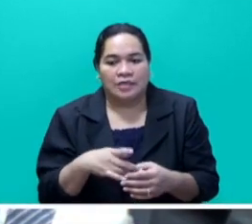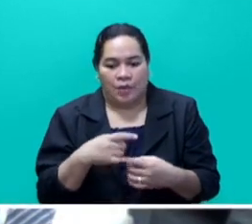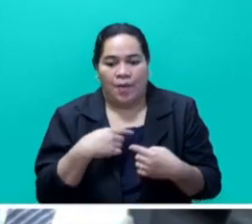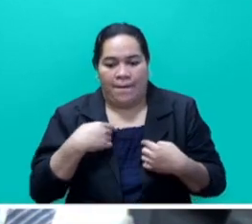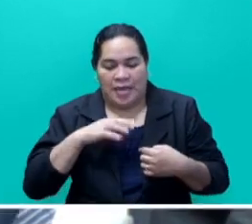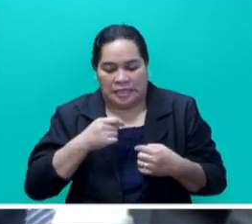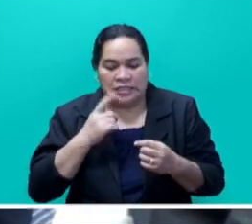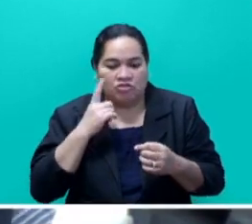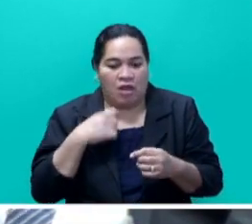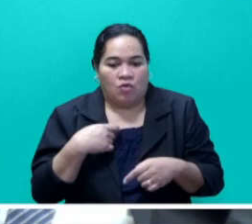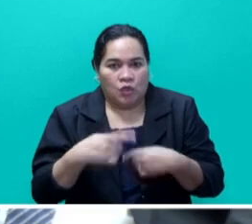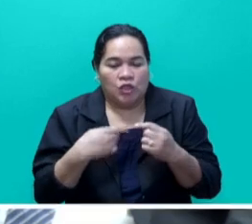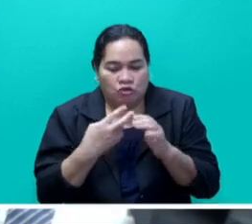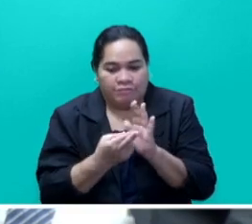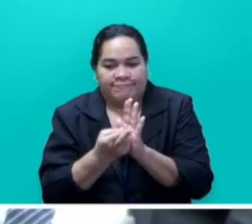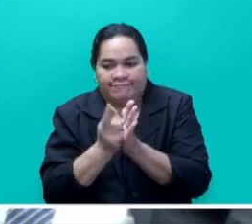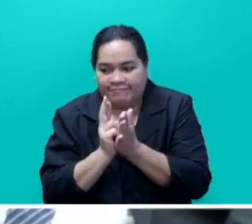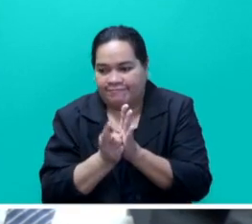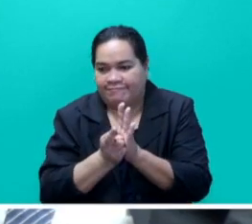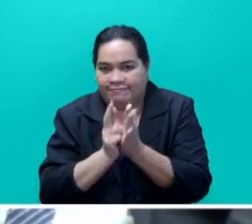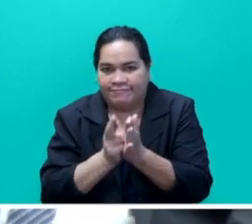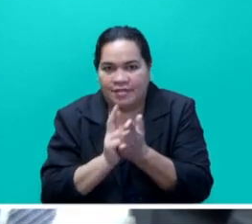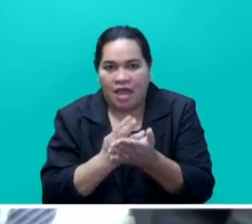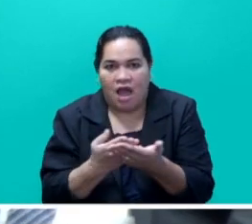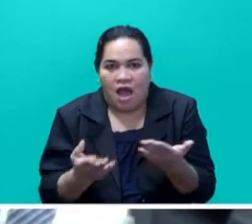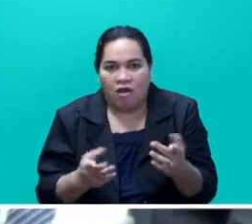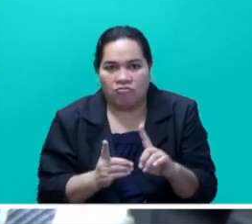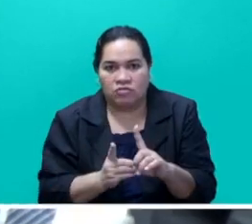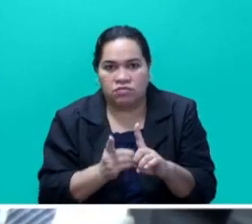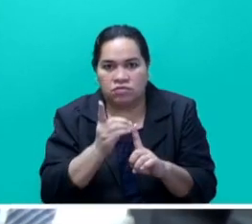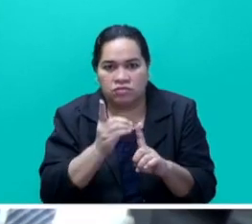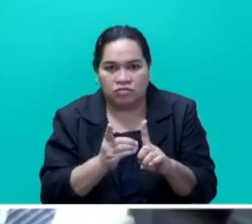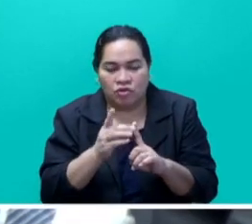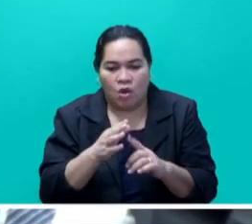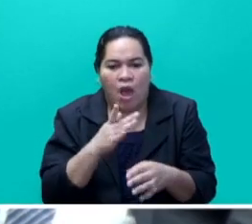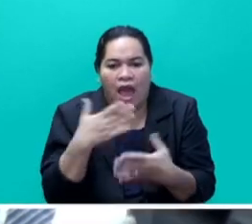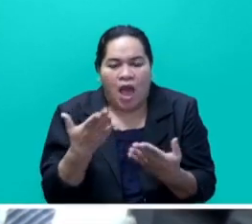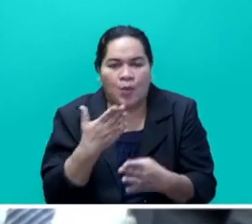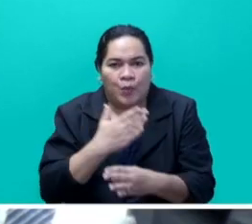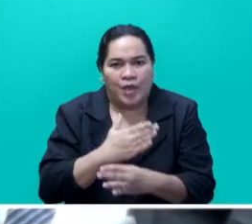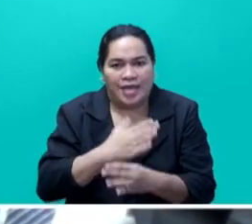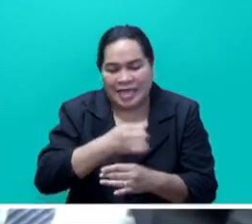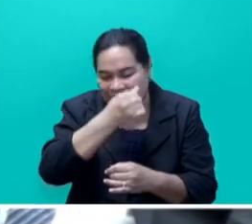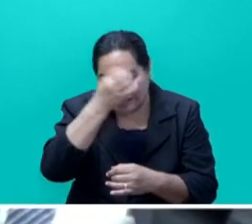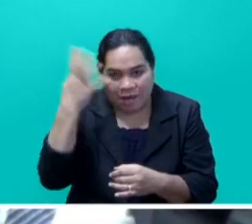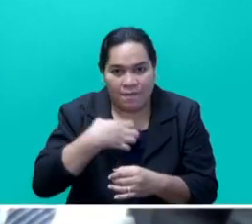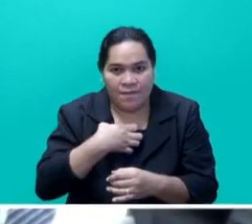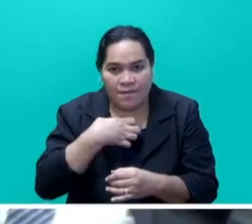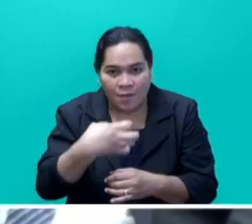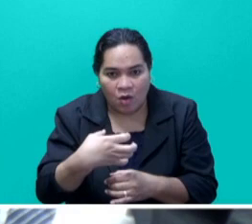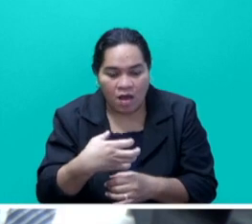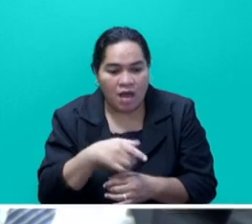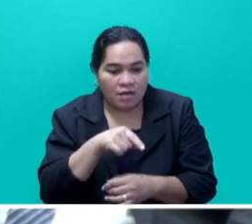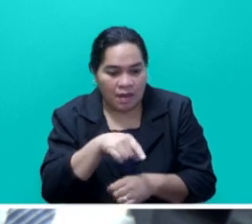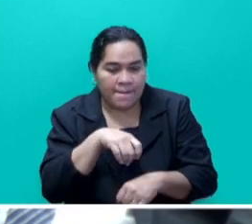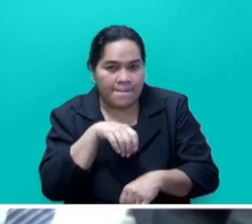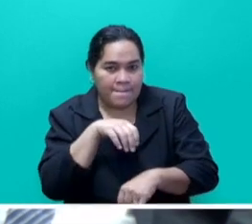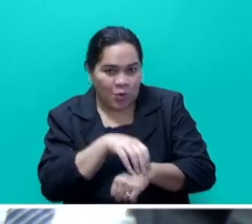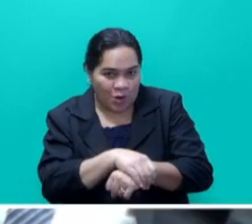we do things, and the need for us to work smarter, the need for the force to